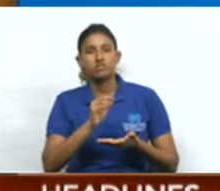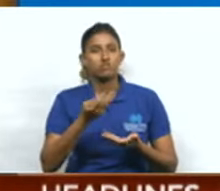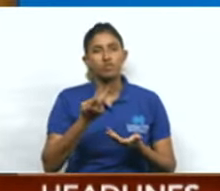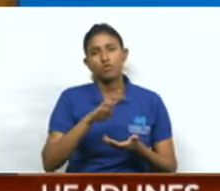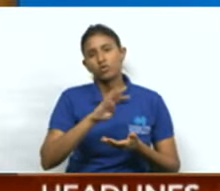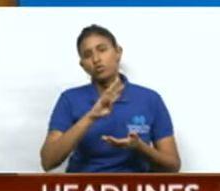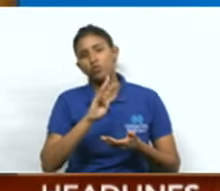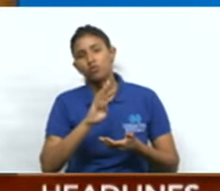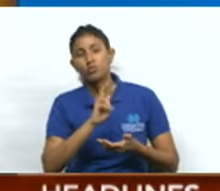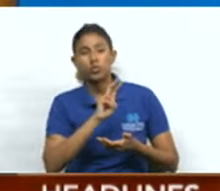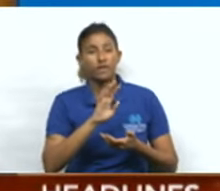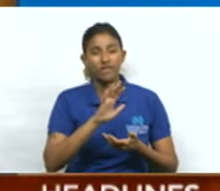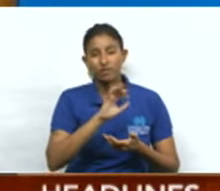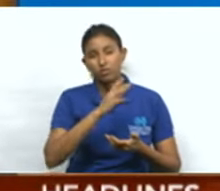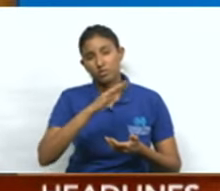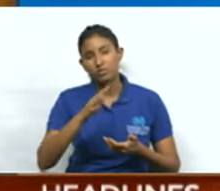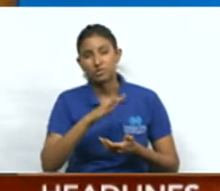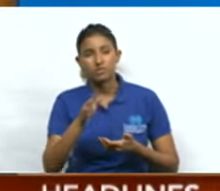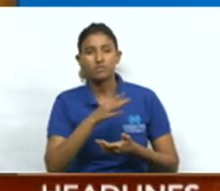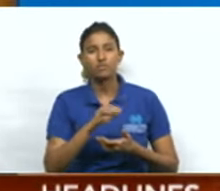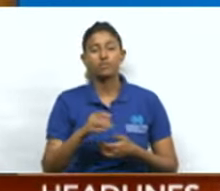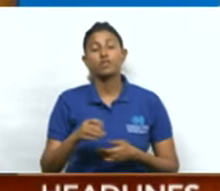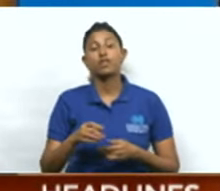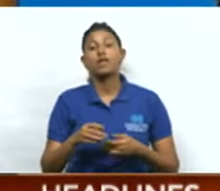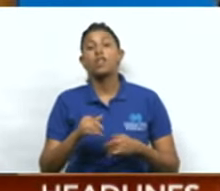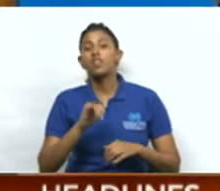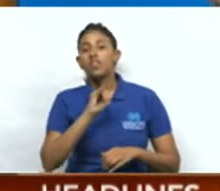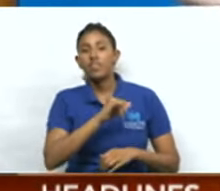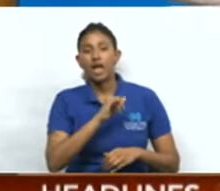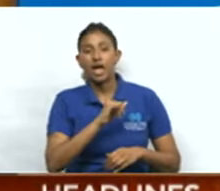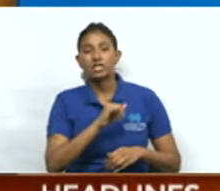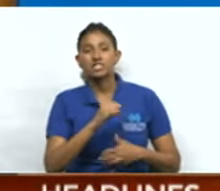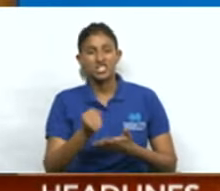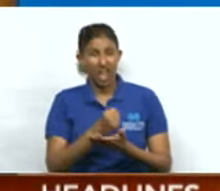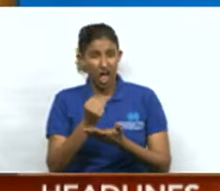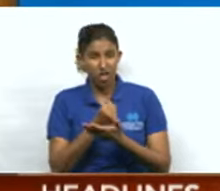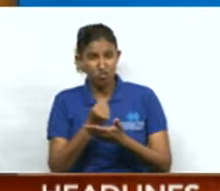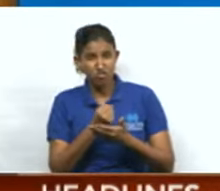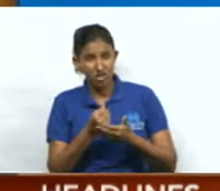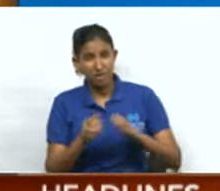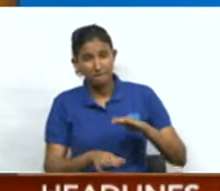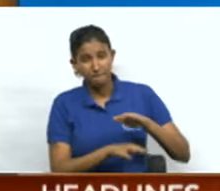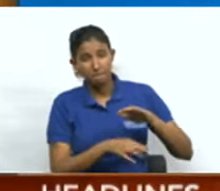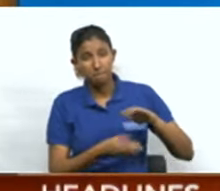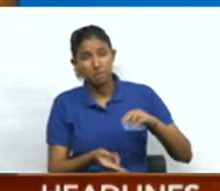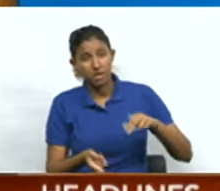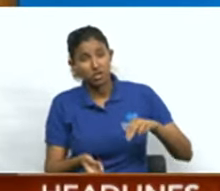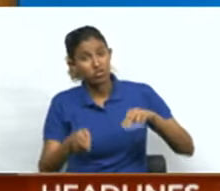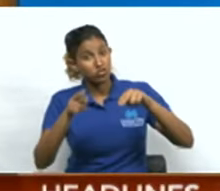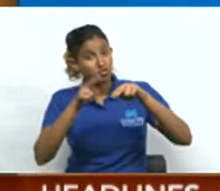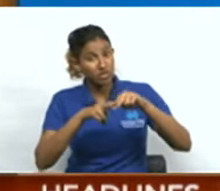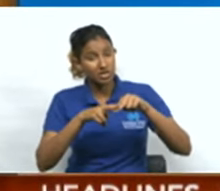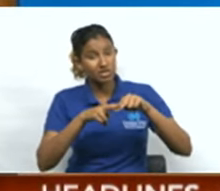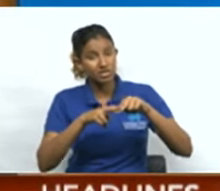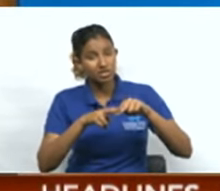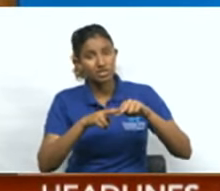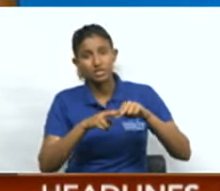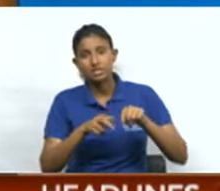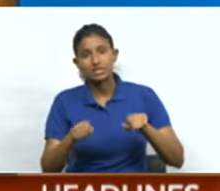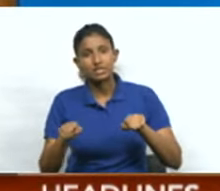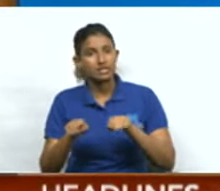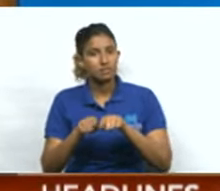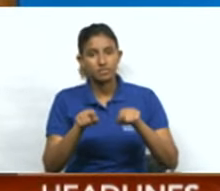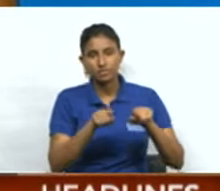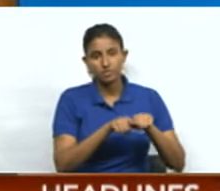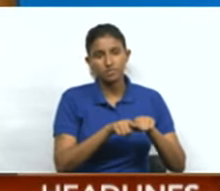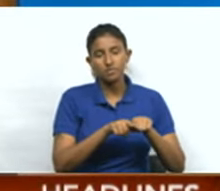or something like that. Your minimum wage earner is going to fall into that category because the vast majority